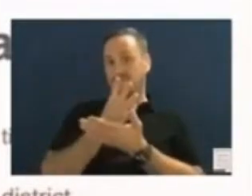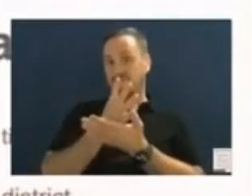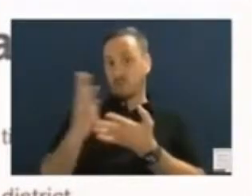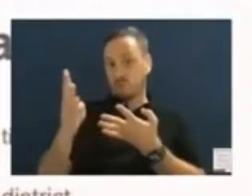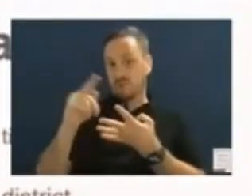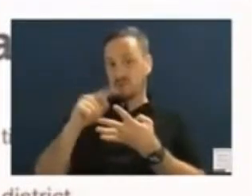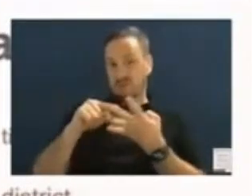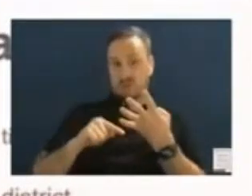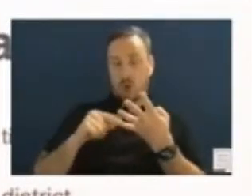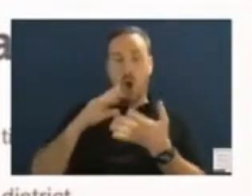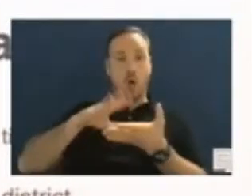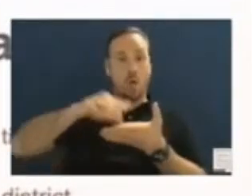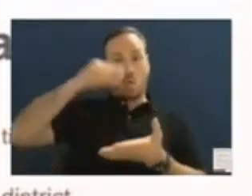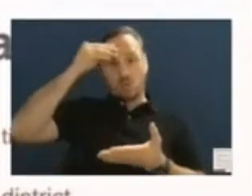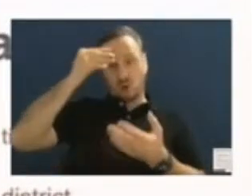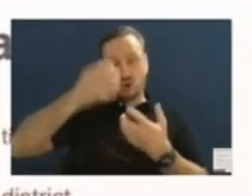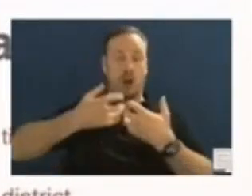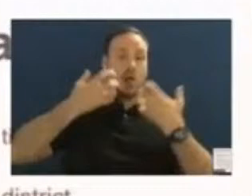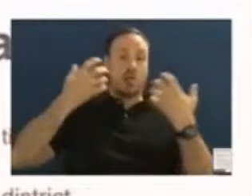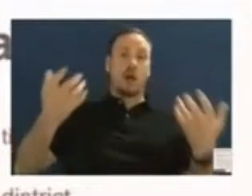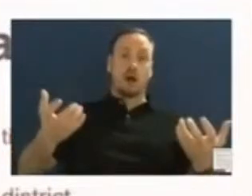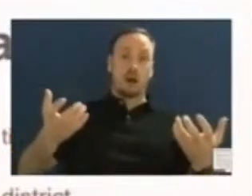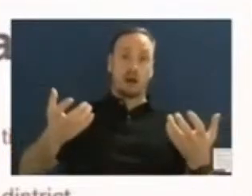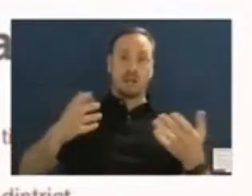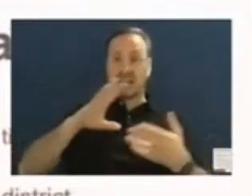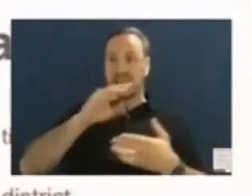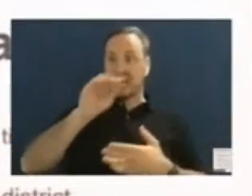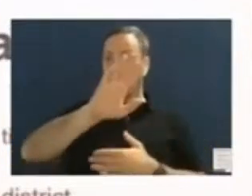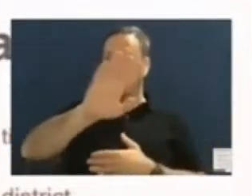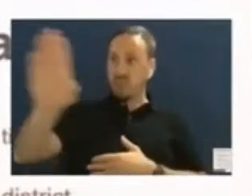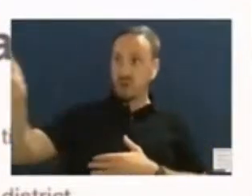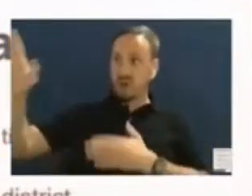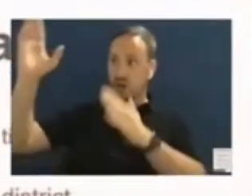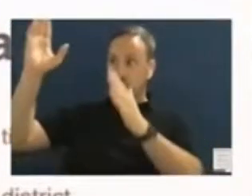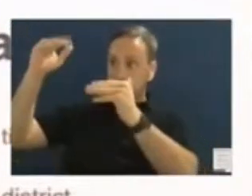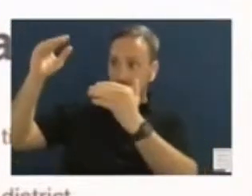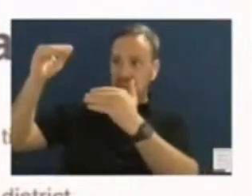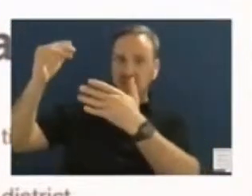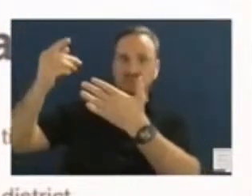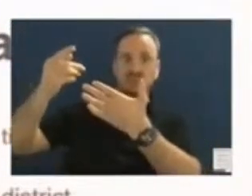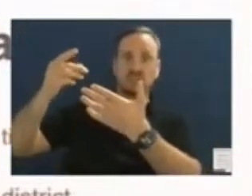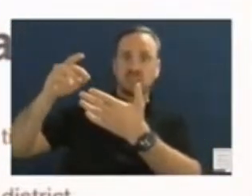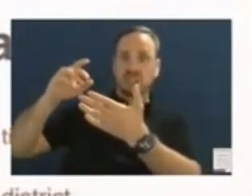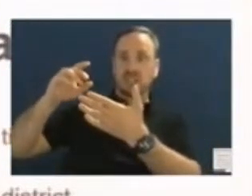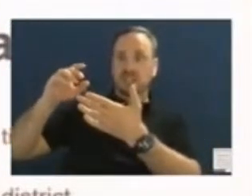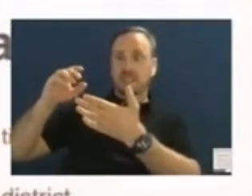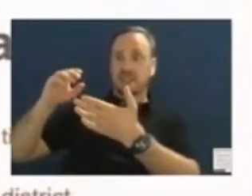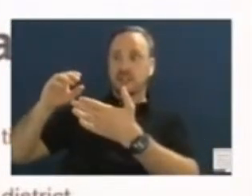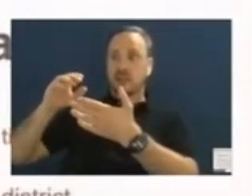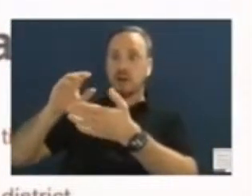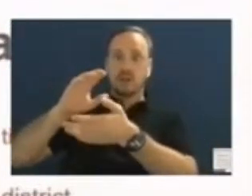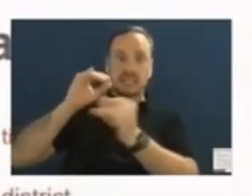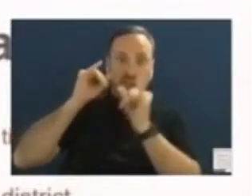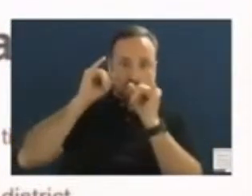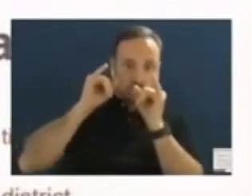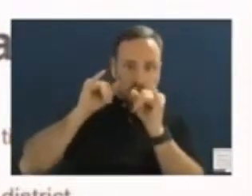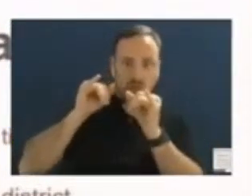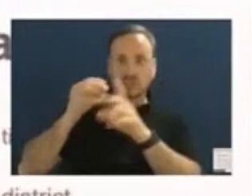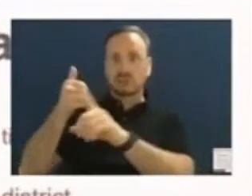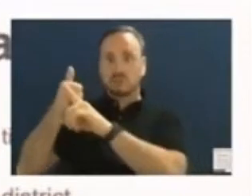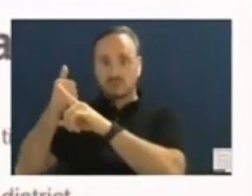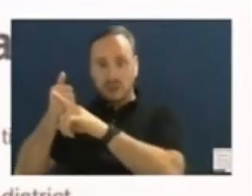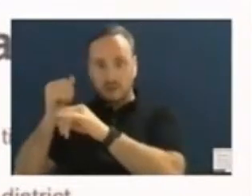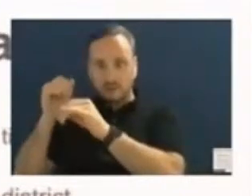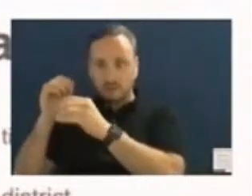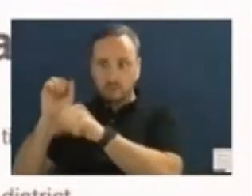this community about 6 weeks ago in terms of what synchronous instruction, live instruction, and asynchronous instruction, learning that's